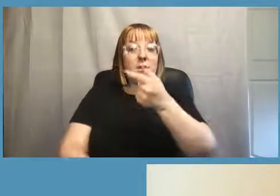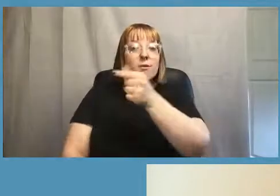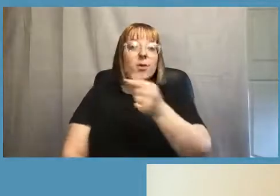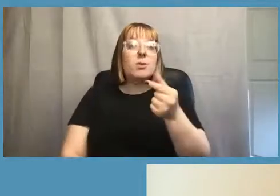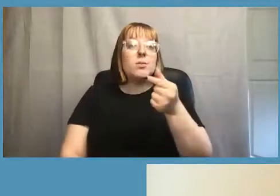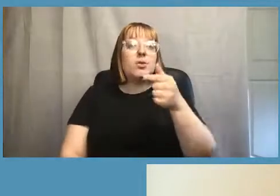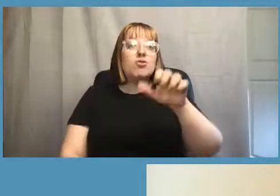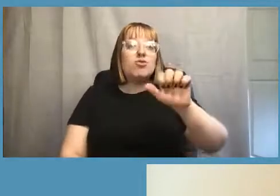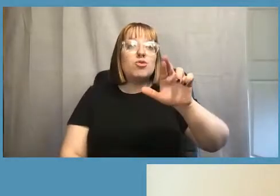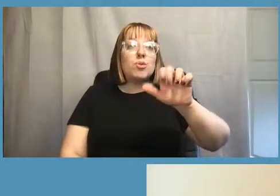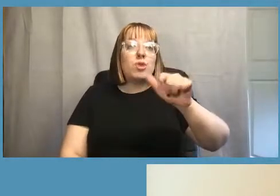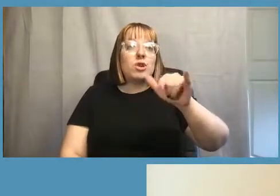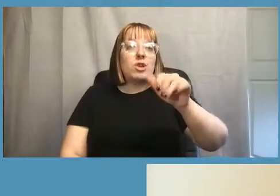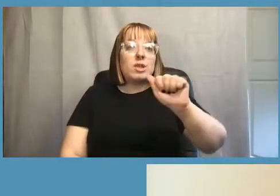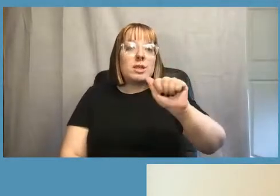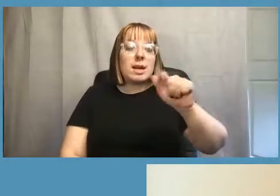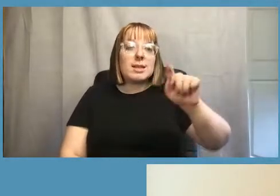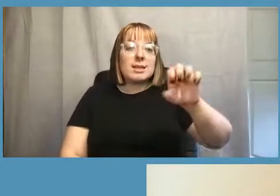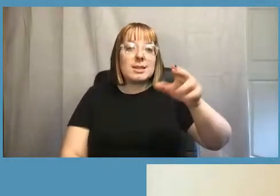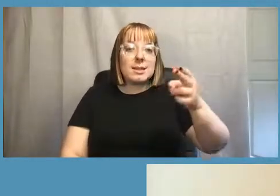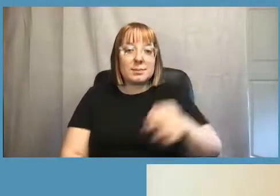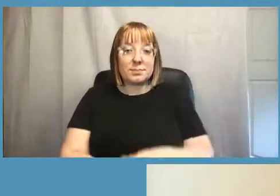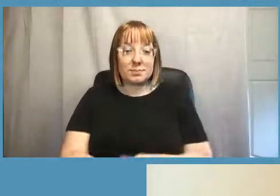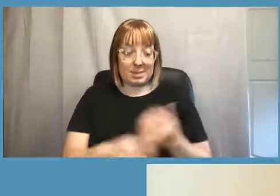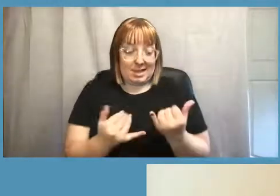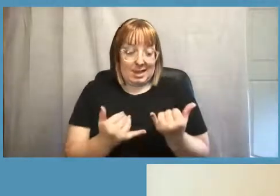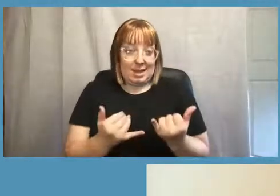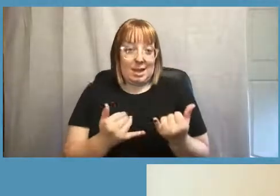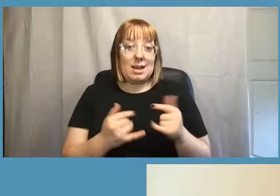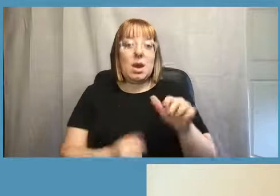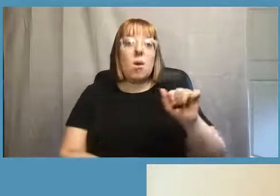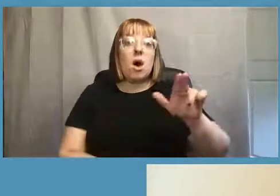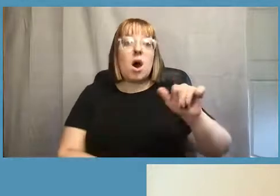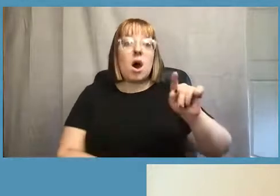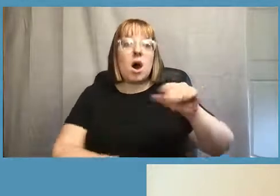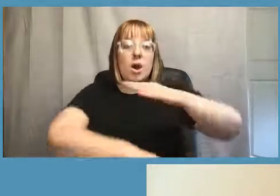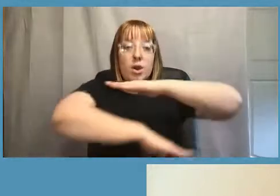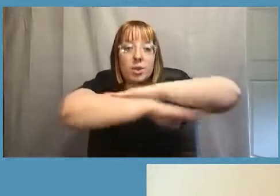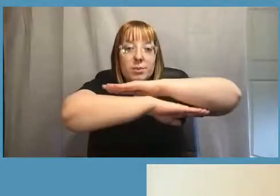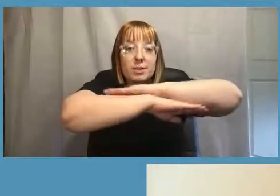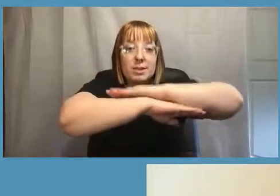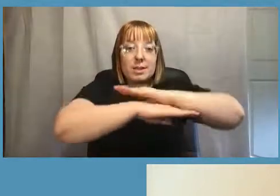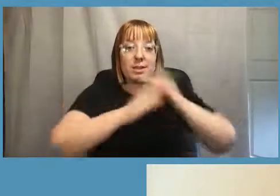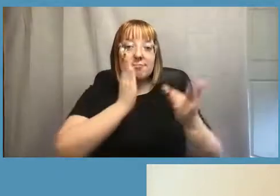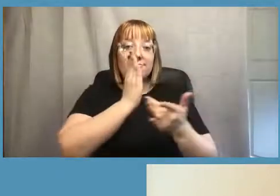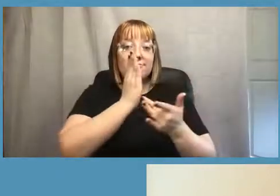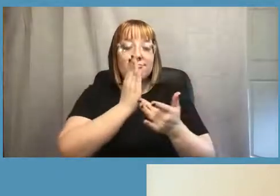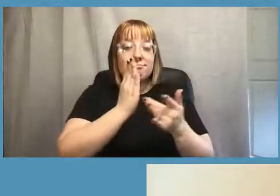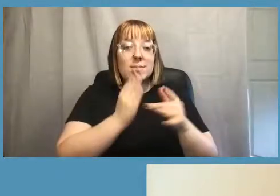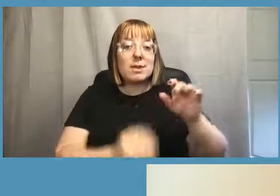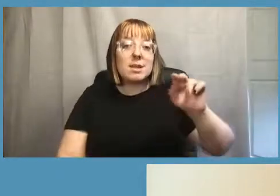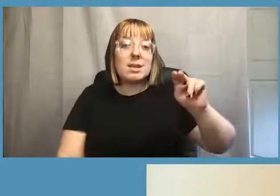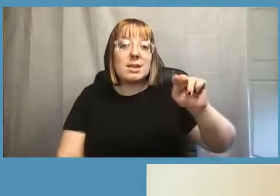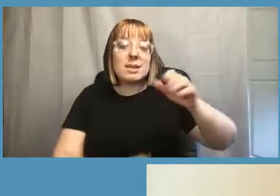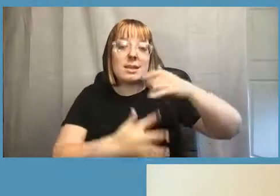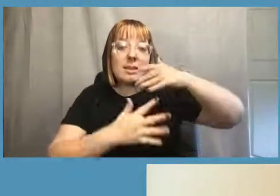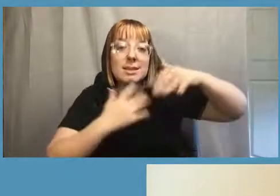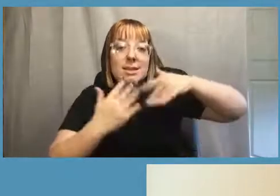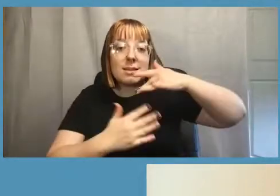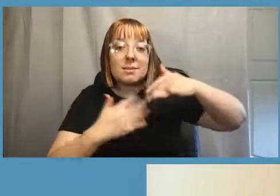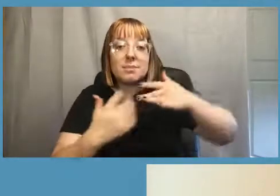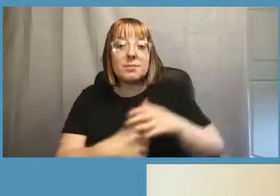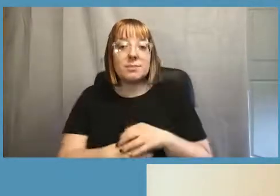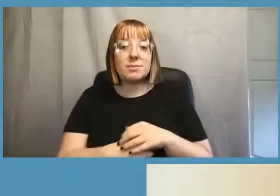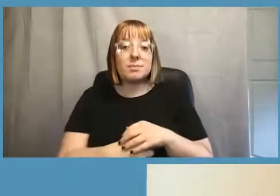Dr. Gaskins is a resident in the Autodesk Technology Center's Outsite Network. She is the assistant director of the Leslie